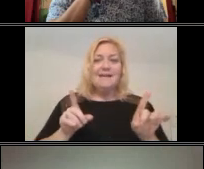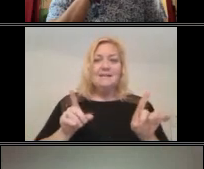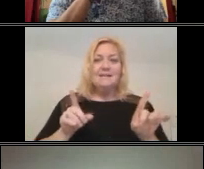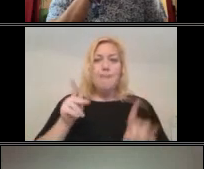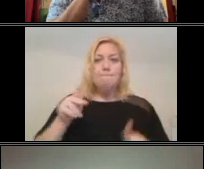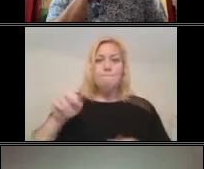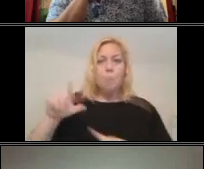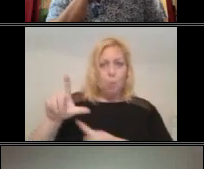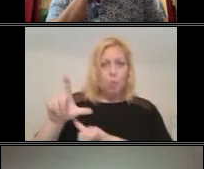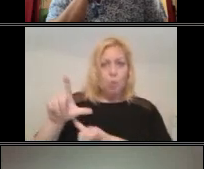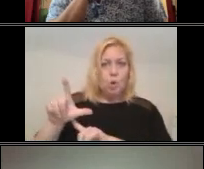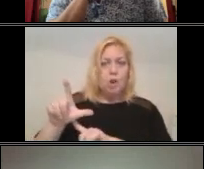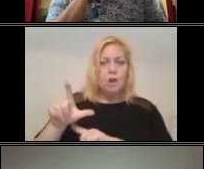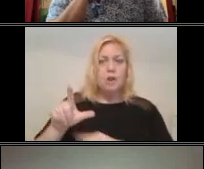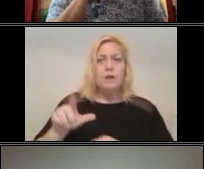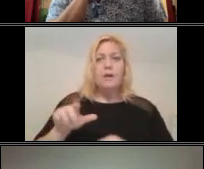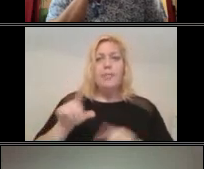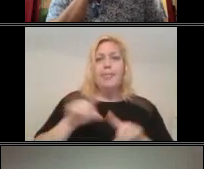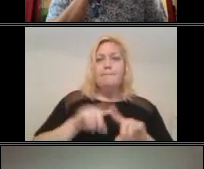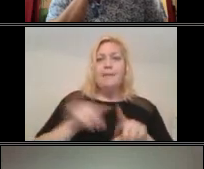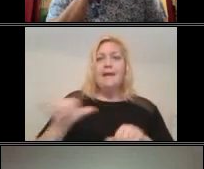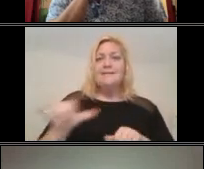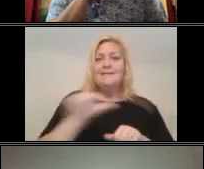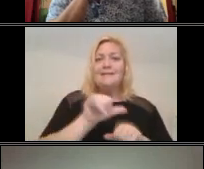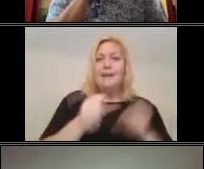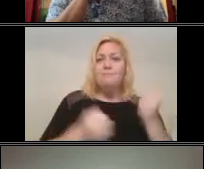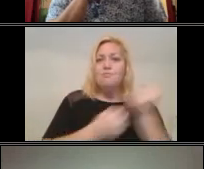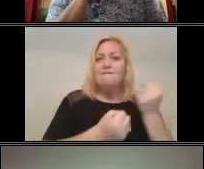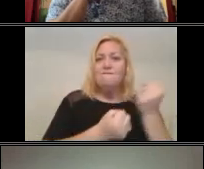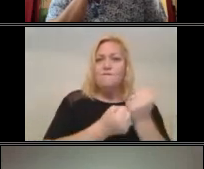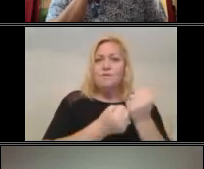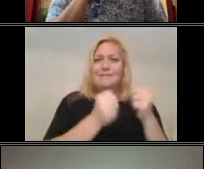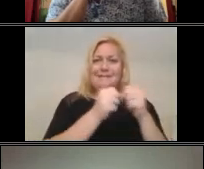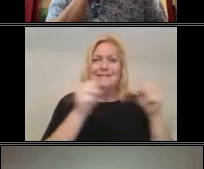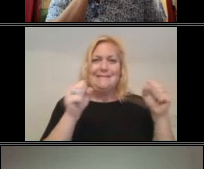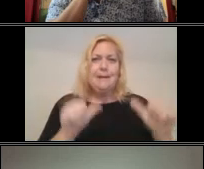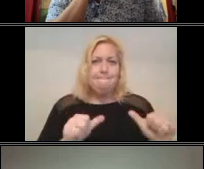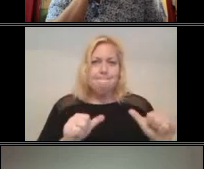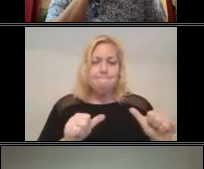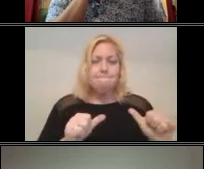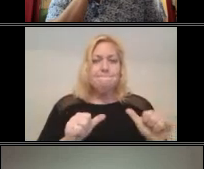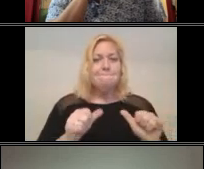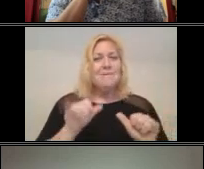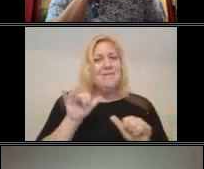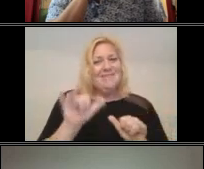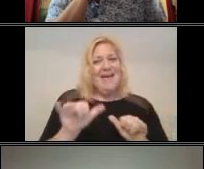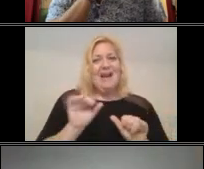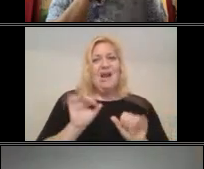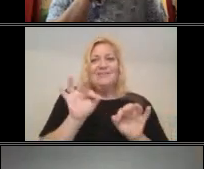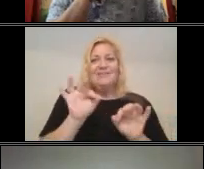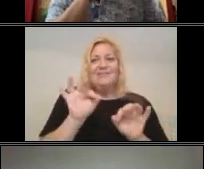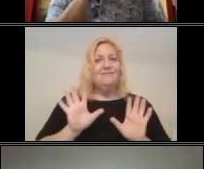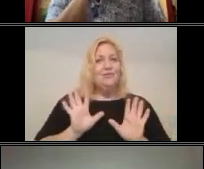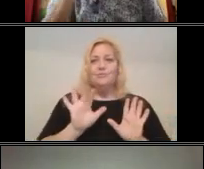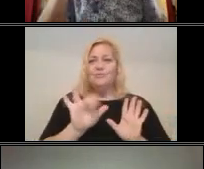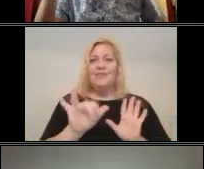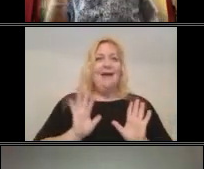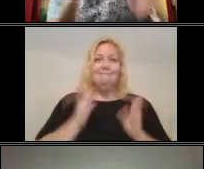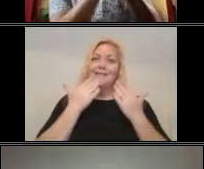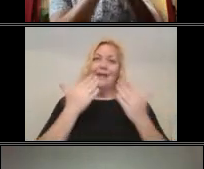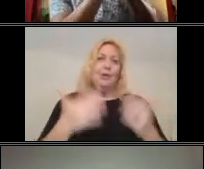for the same reinforced system. And with that, I'll leave you with that. Thank